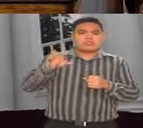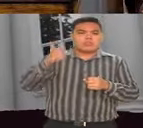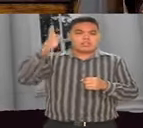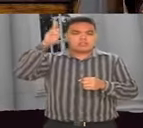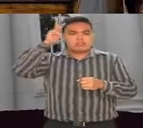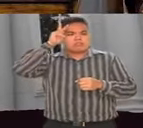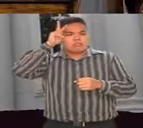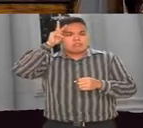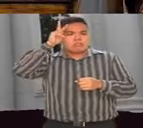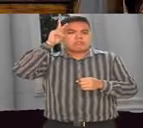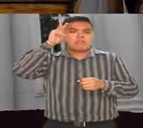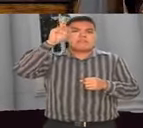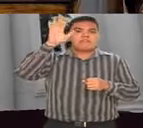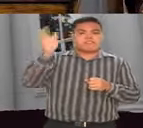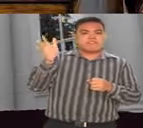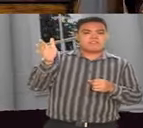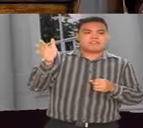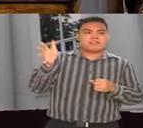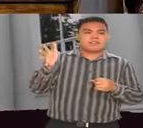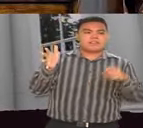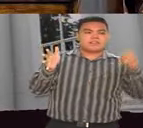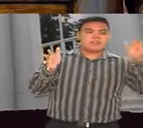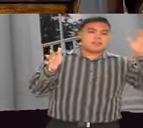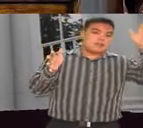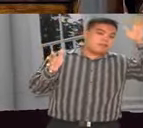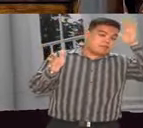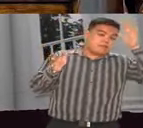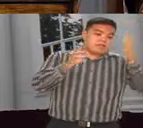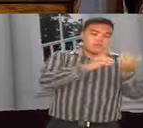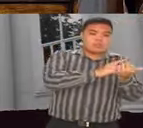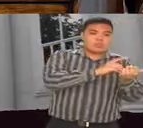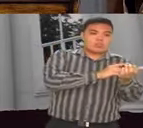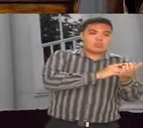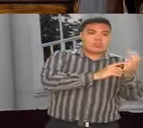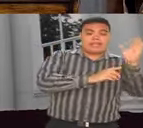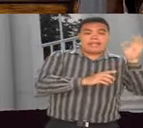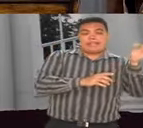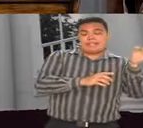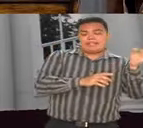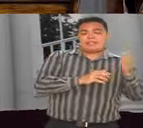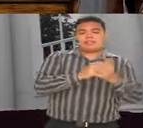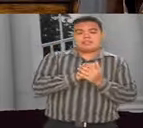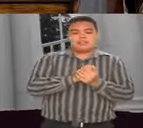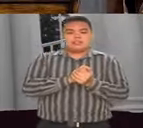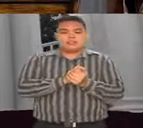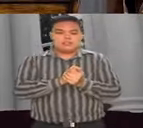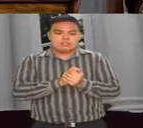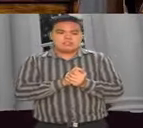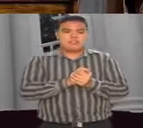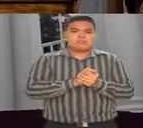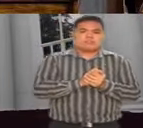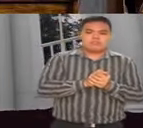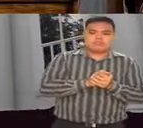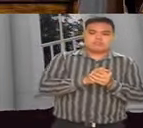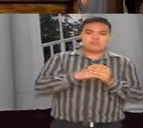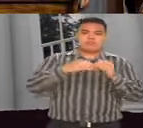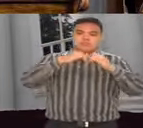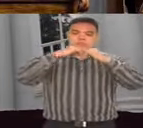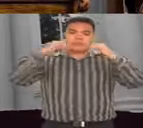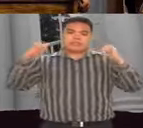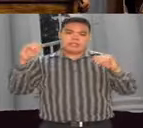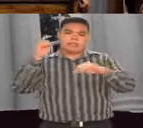the twos. Siya 1932, ako 1972. So mo nang ingana ang among